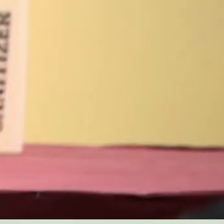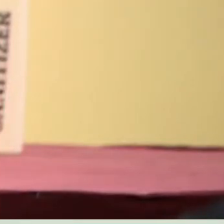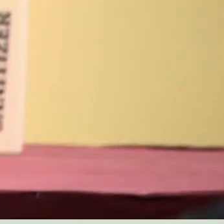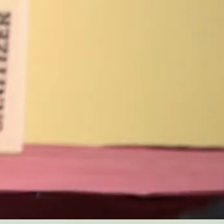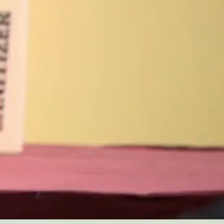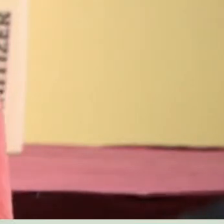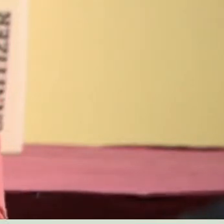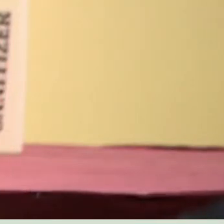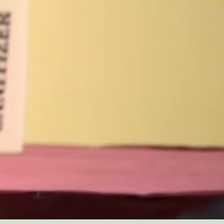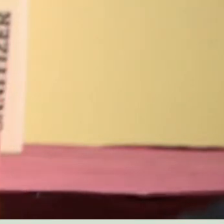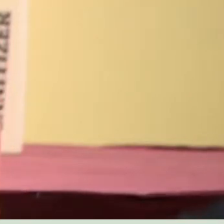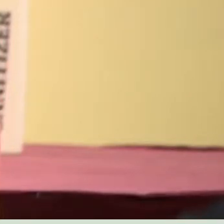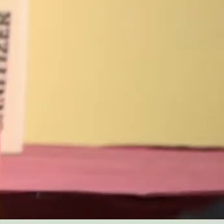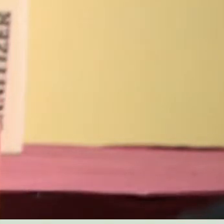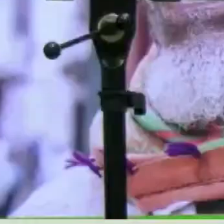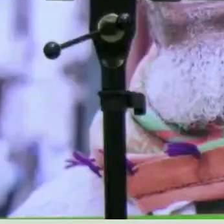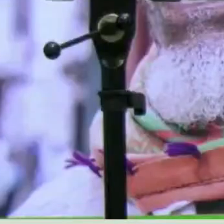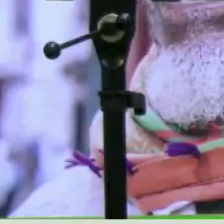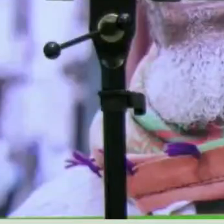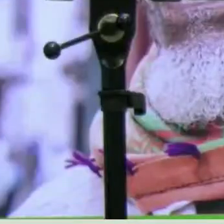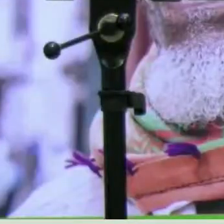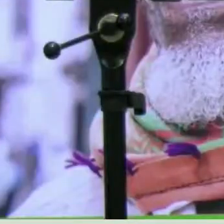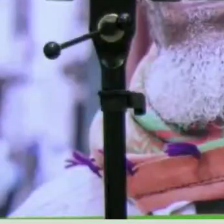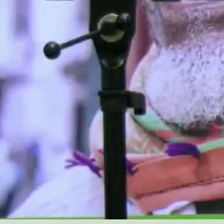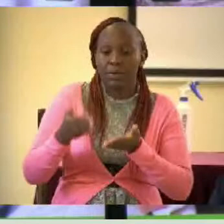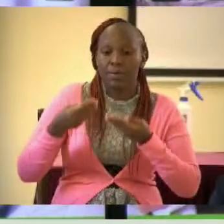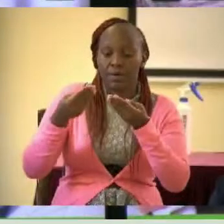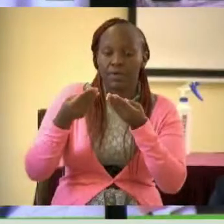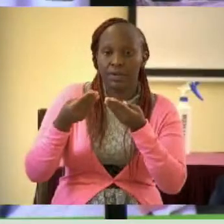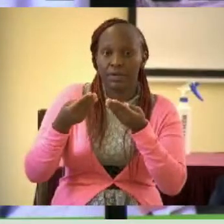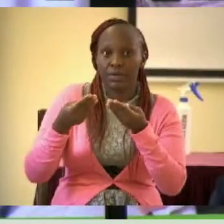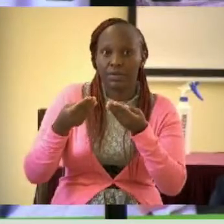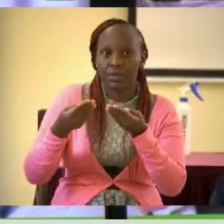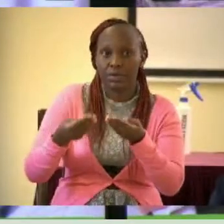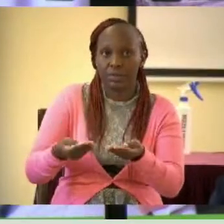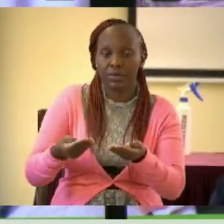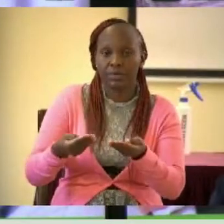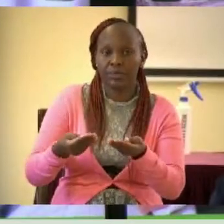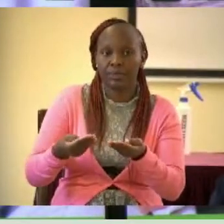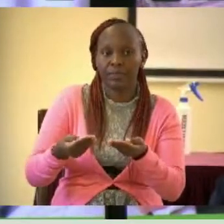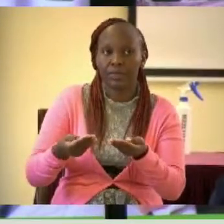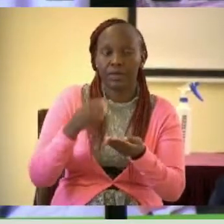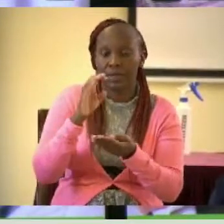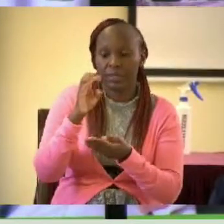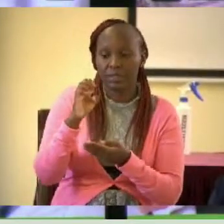providers. Legal aid provision is well within the vision of Egerton